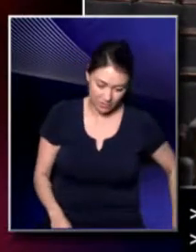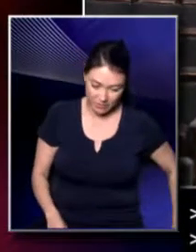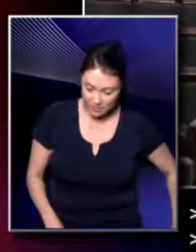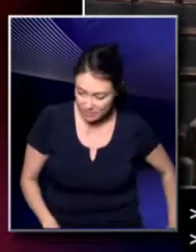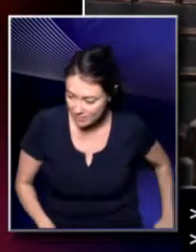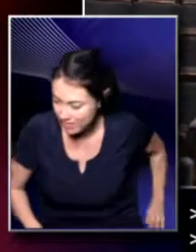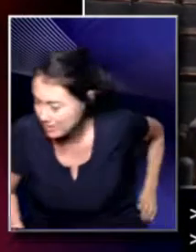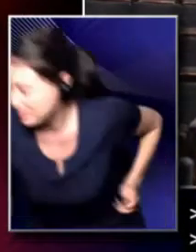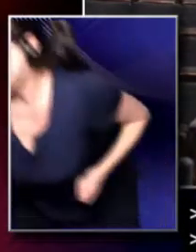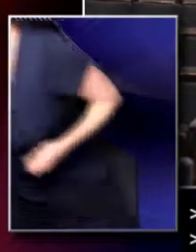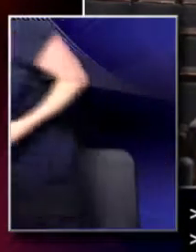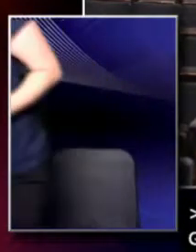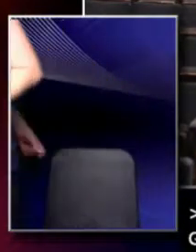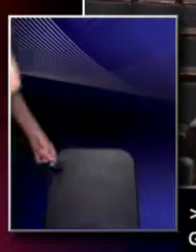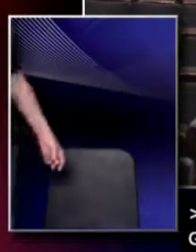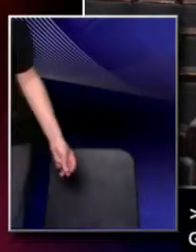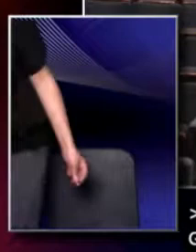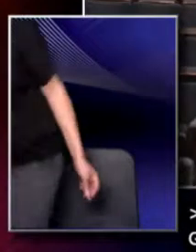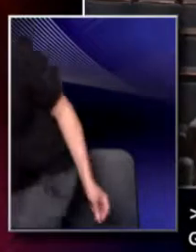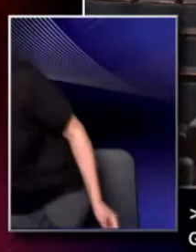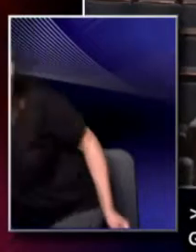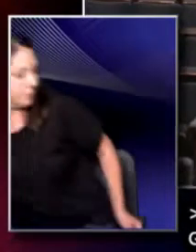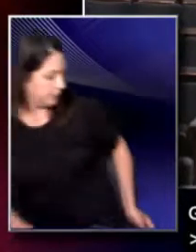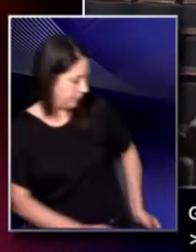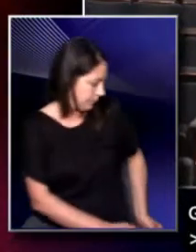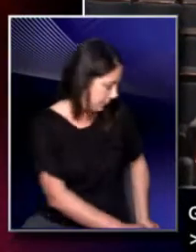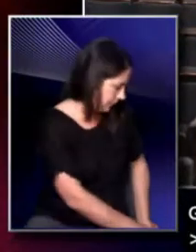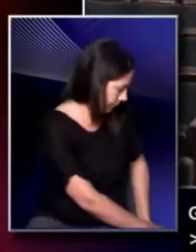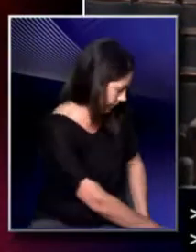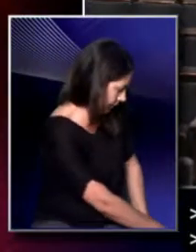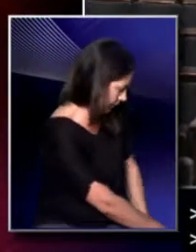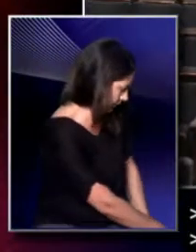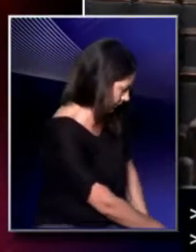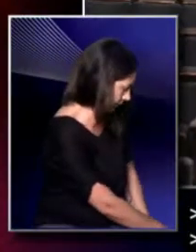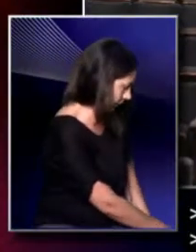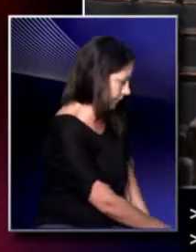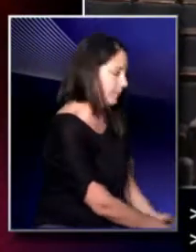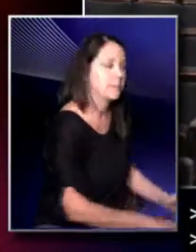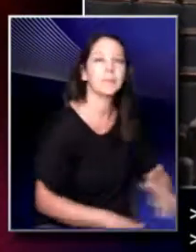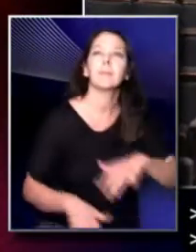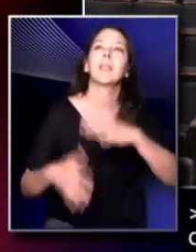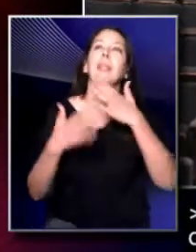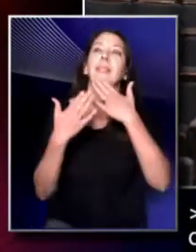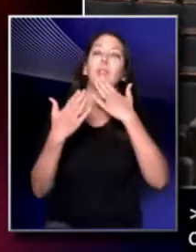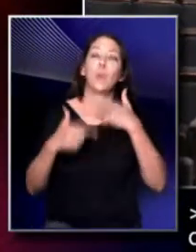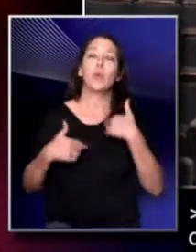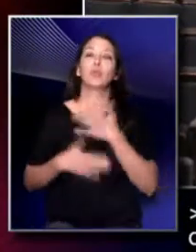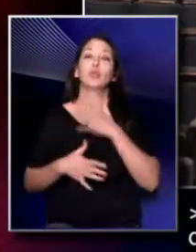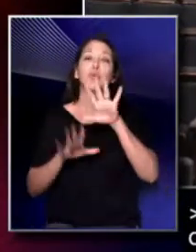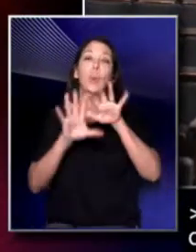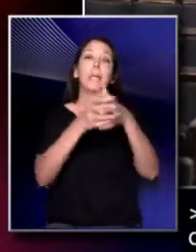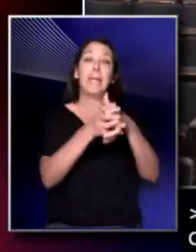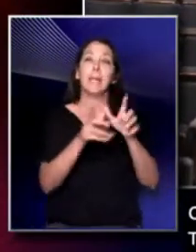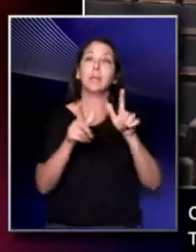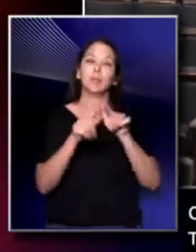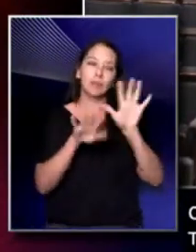Any other questions or comments? Thank you, Richard. It's a start of a process, and I appreciate your team doing the work to put that